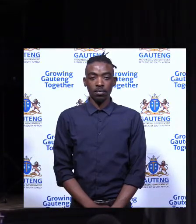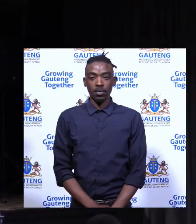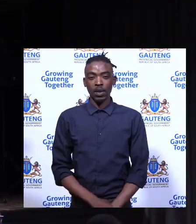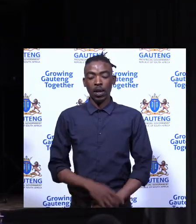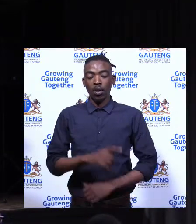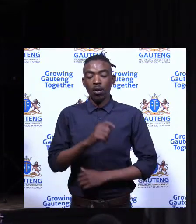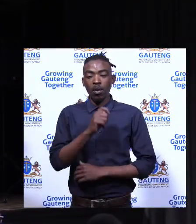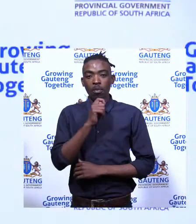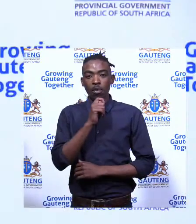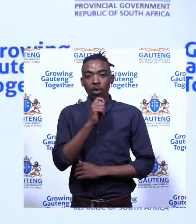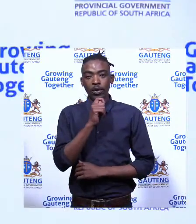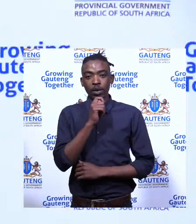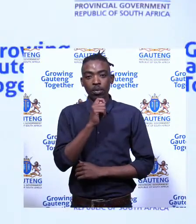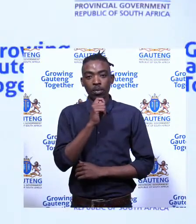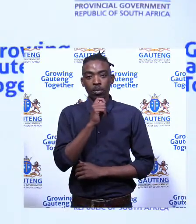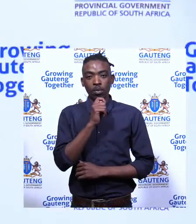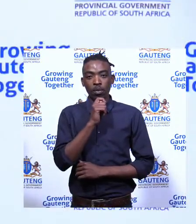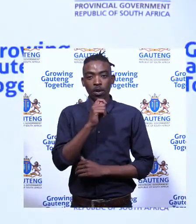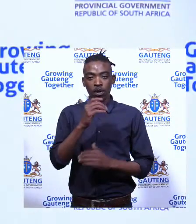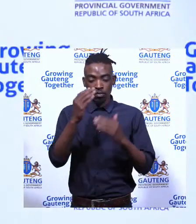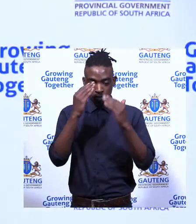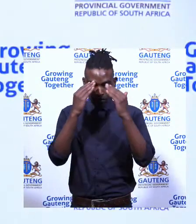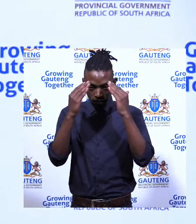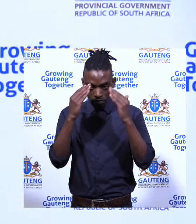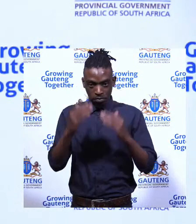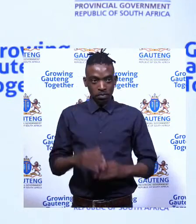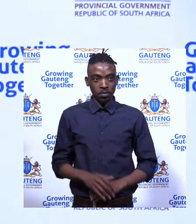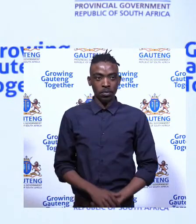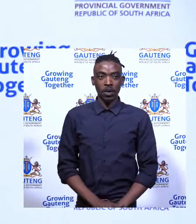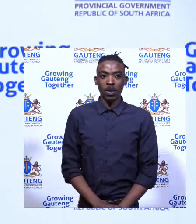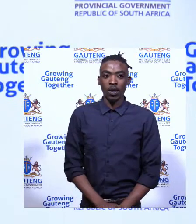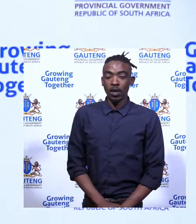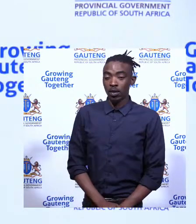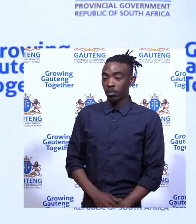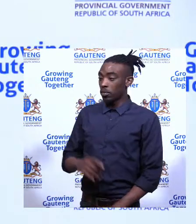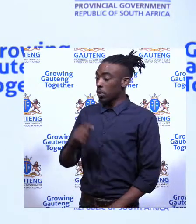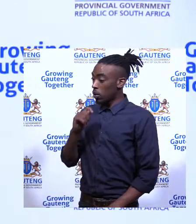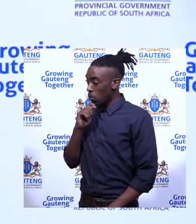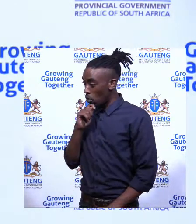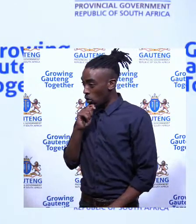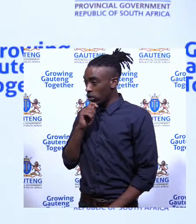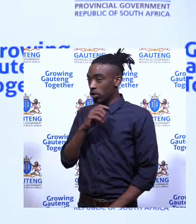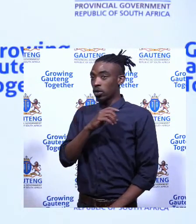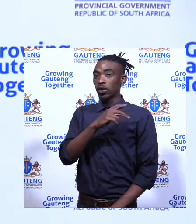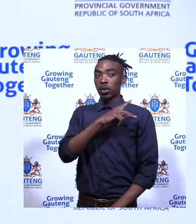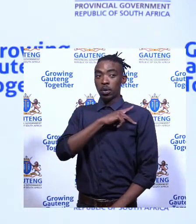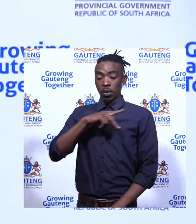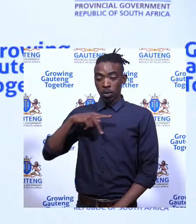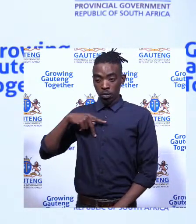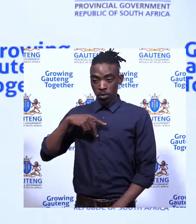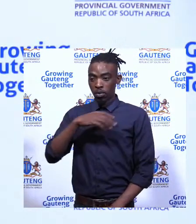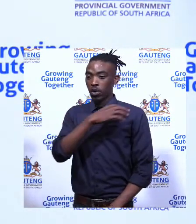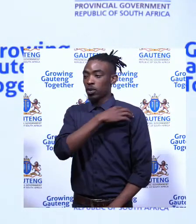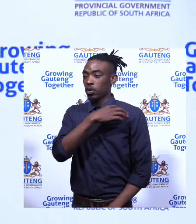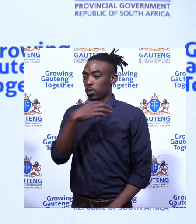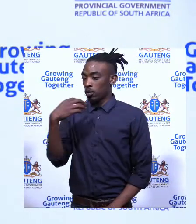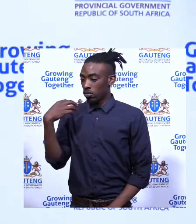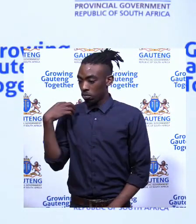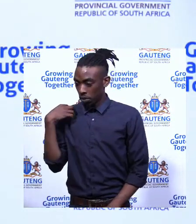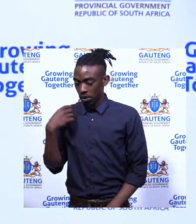Good morning, everybody, and good morning to the Premier and the rest of